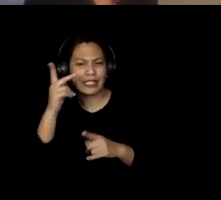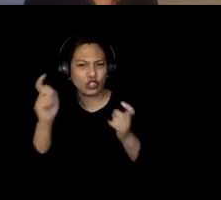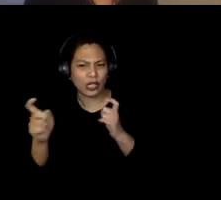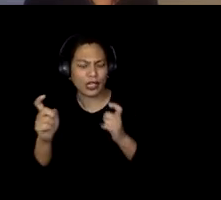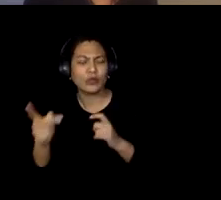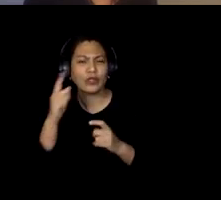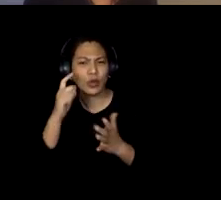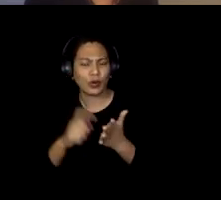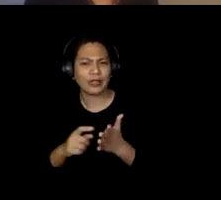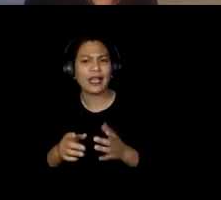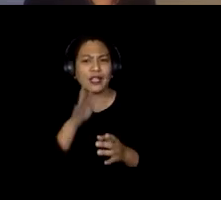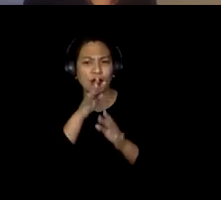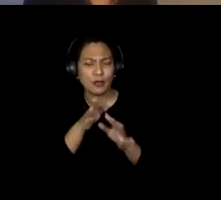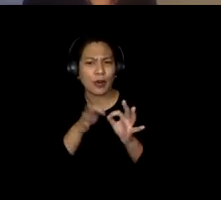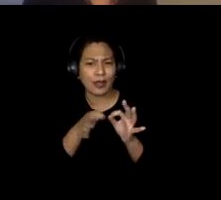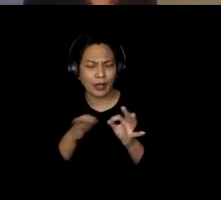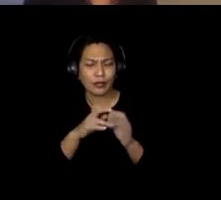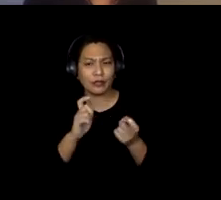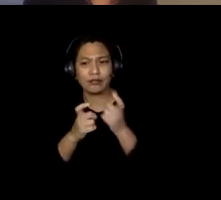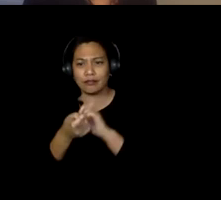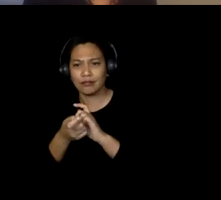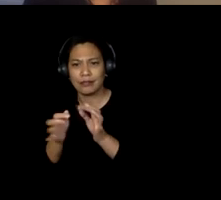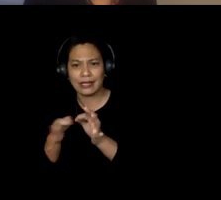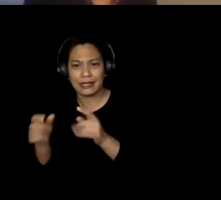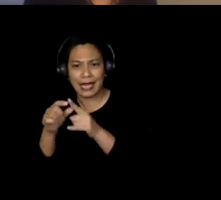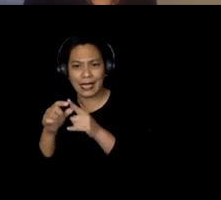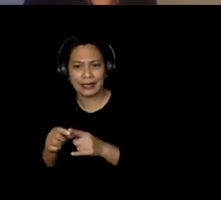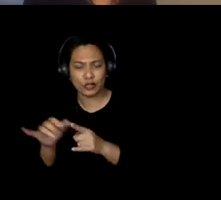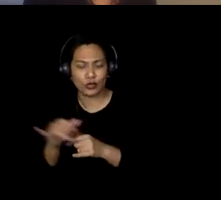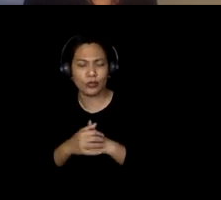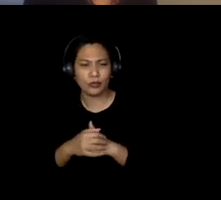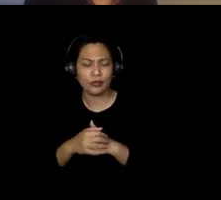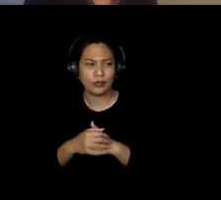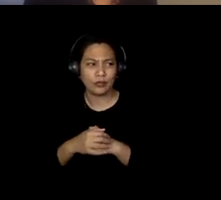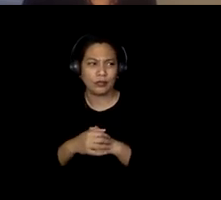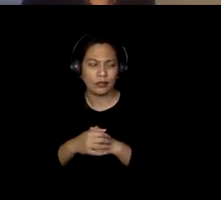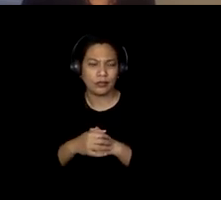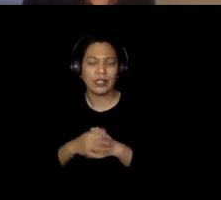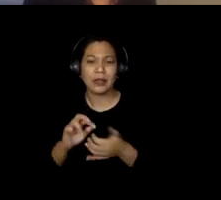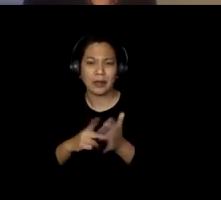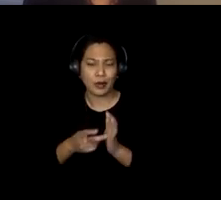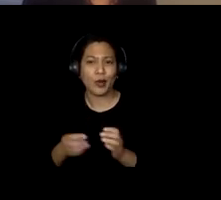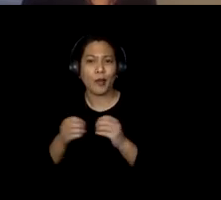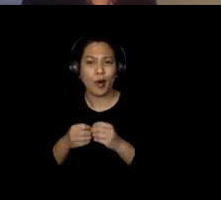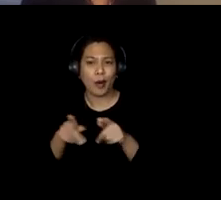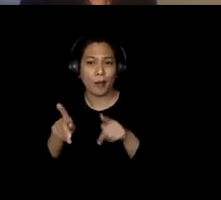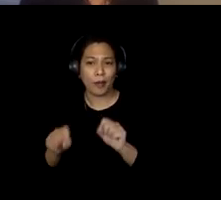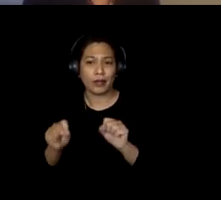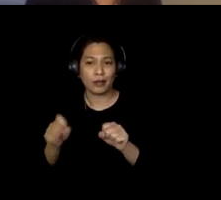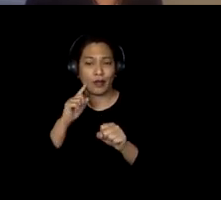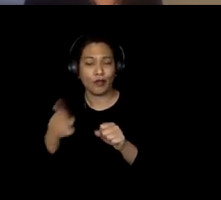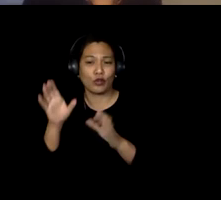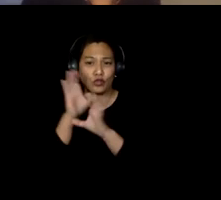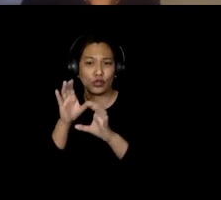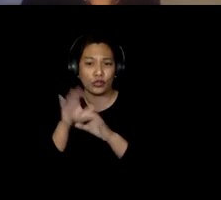spoken languages can go the other way to text also. And that will open up those languages for search.